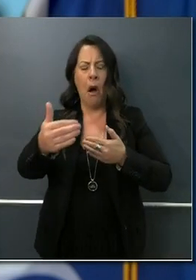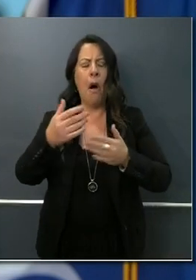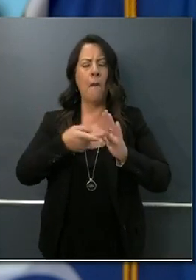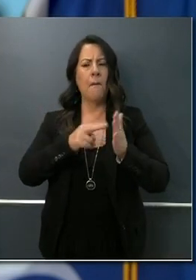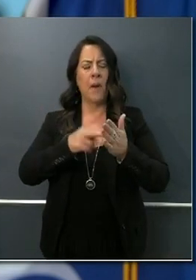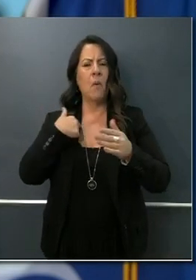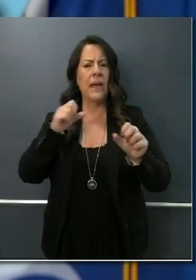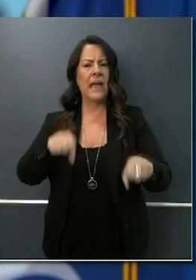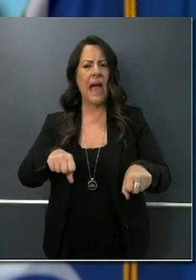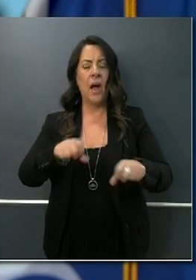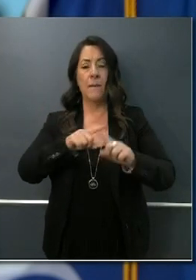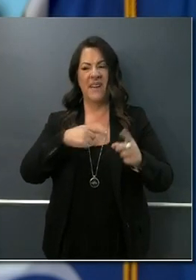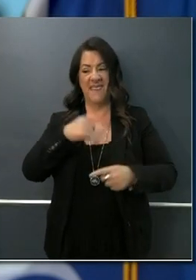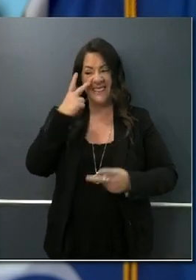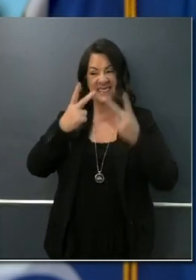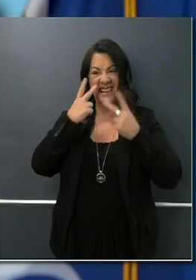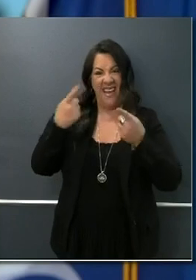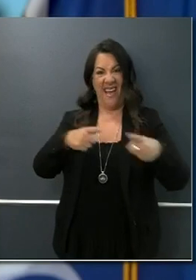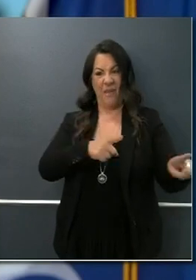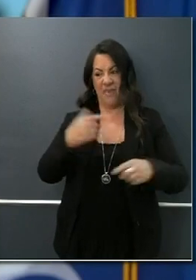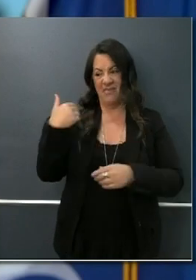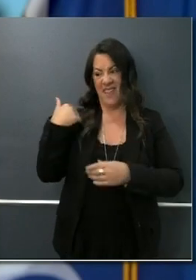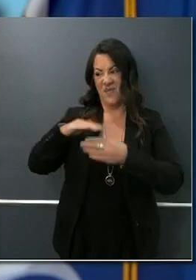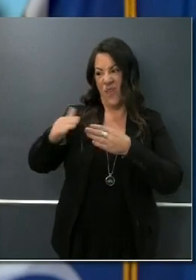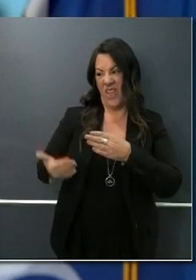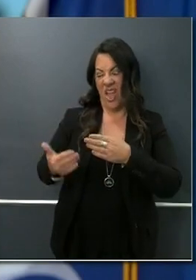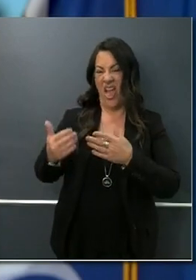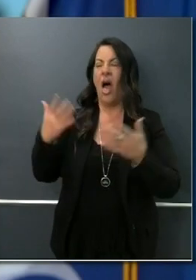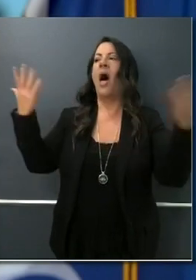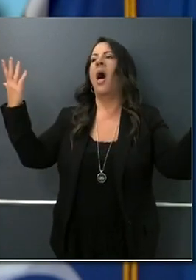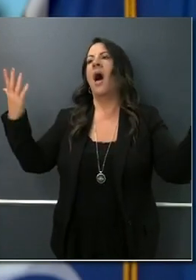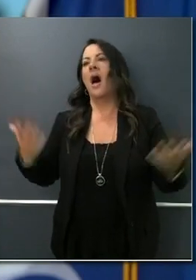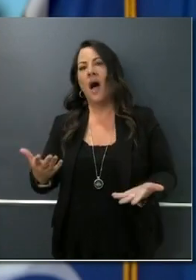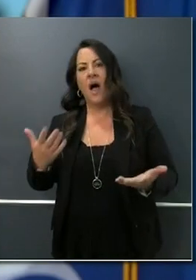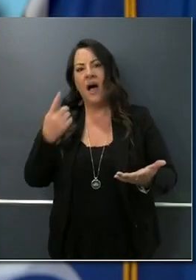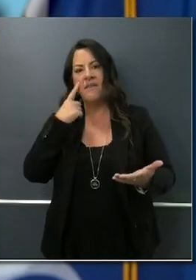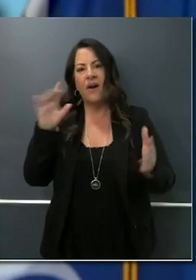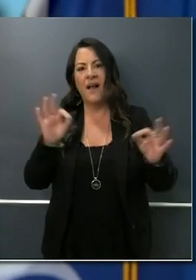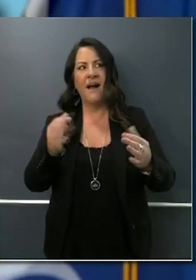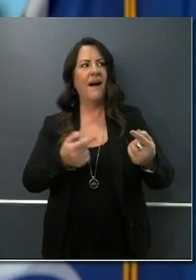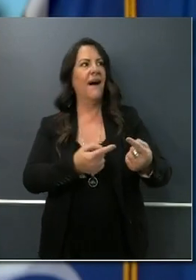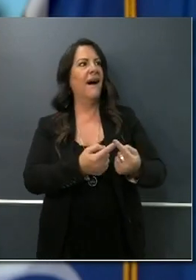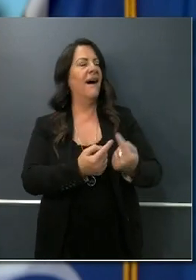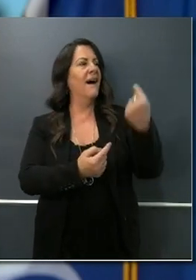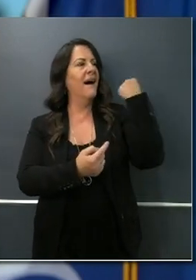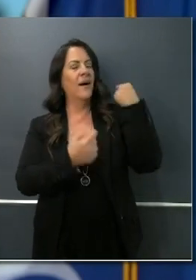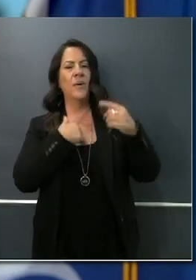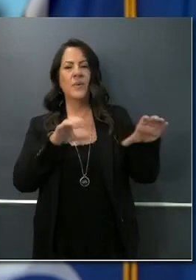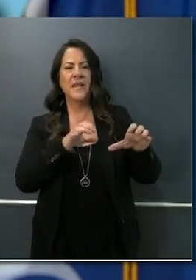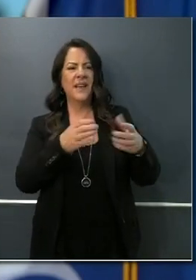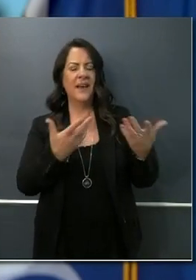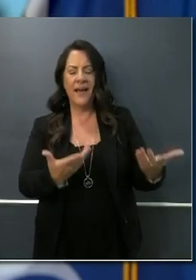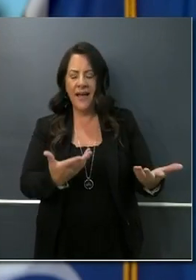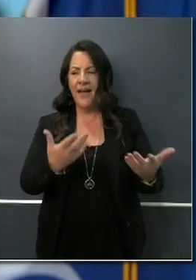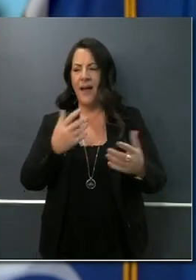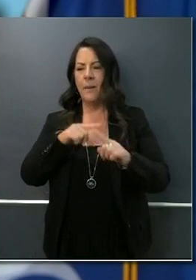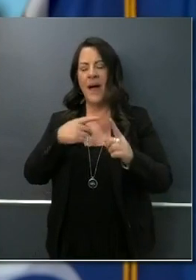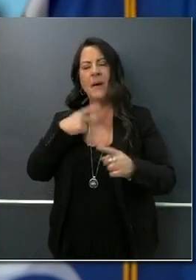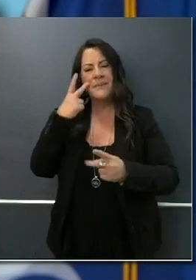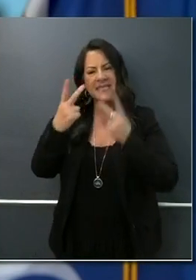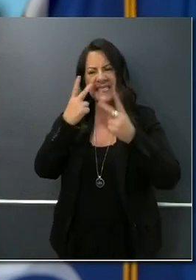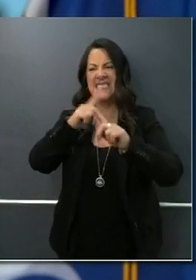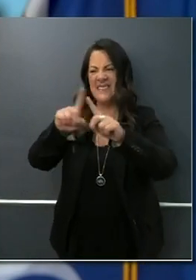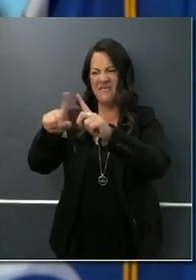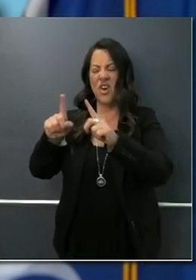over this weekend. So I'm looking forward to working with those local government agencies, working much more aggressively